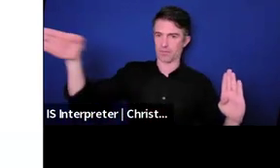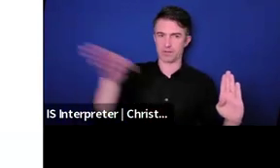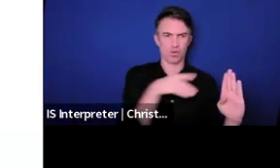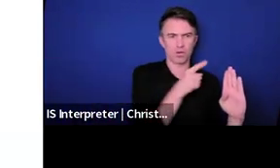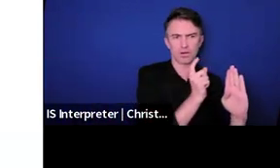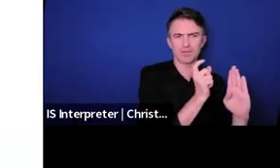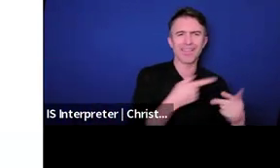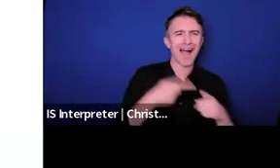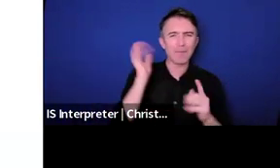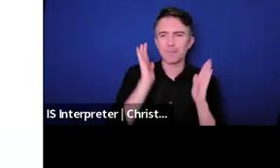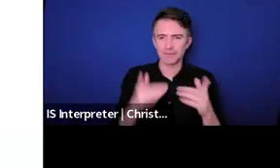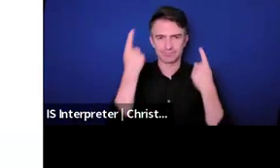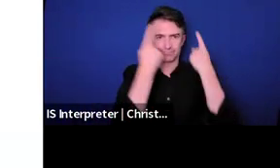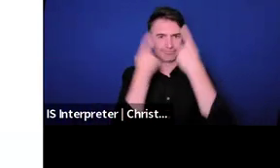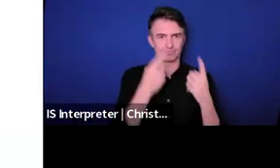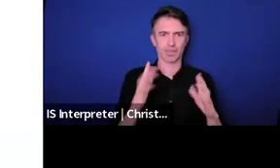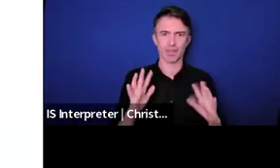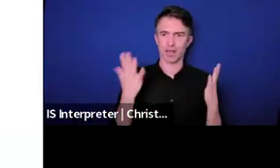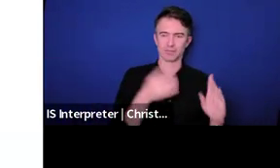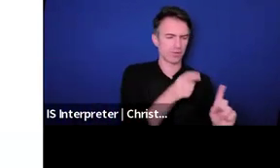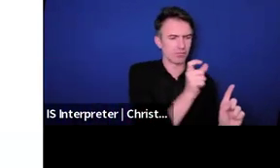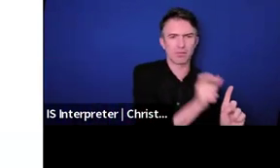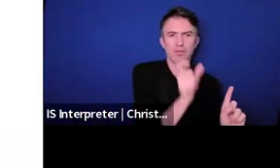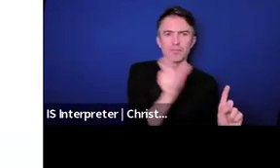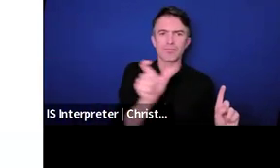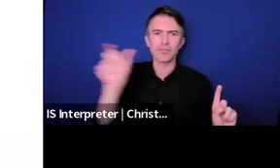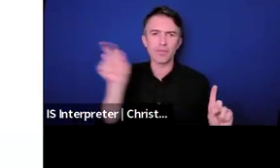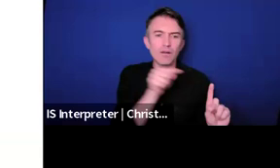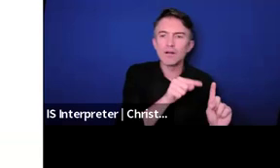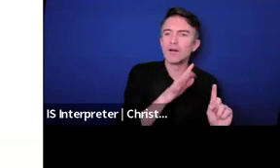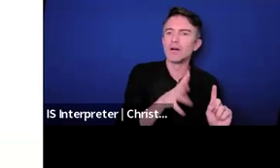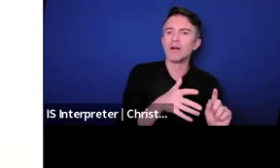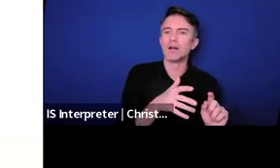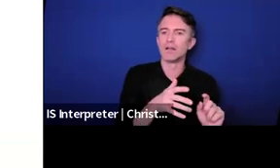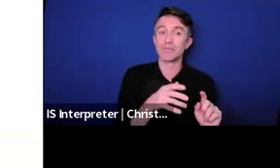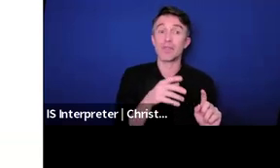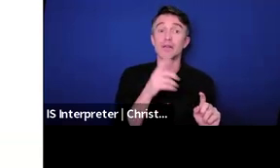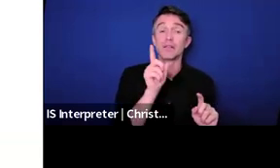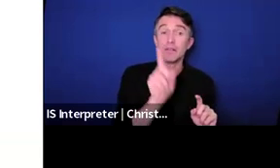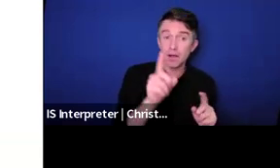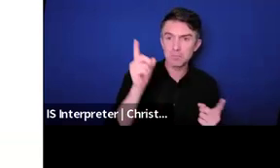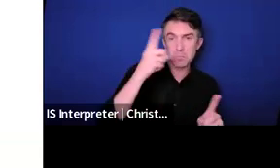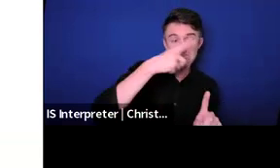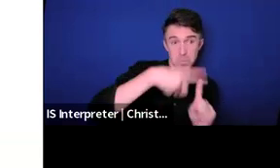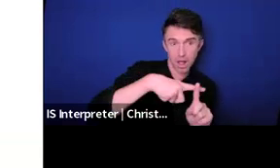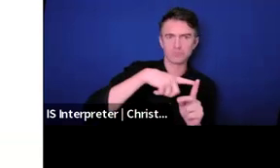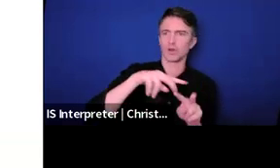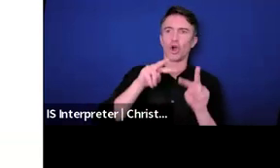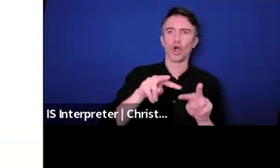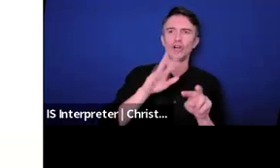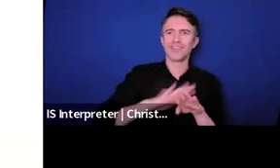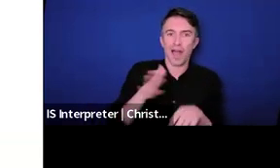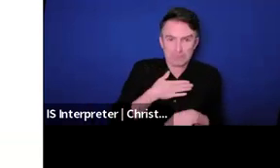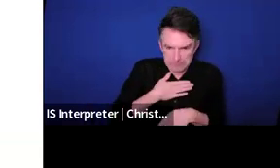examples of how countries globally, particularly these income countries, have started setting